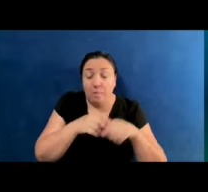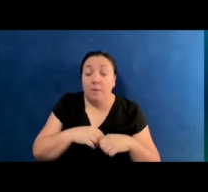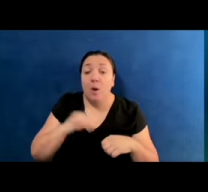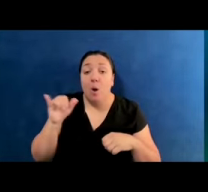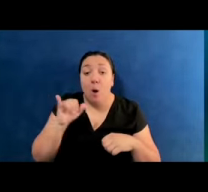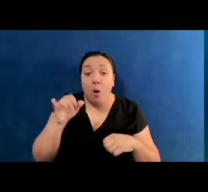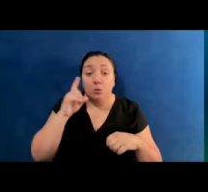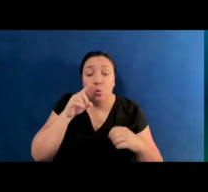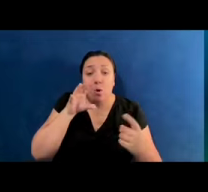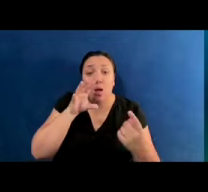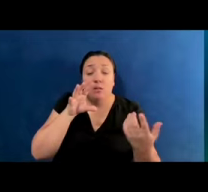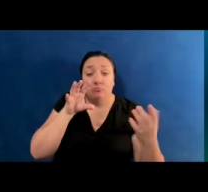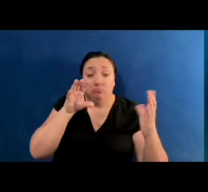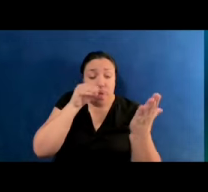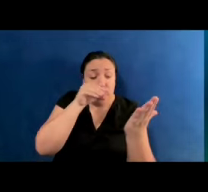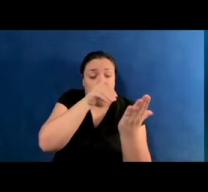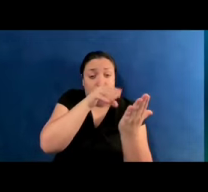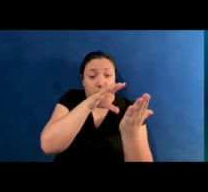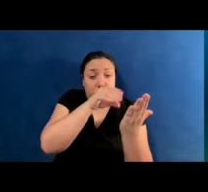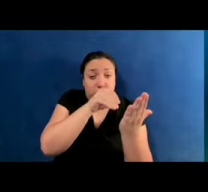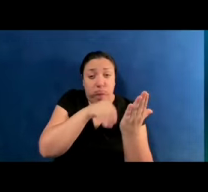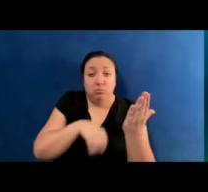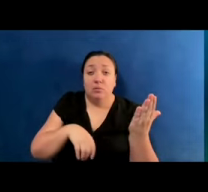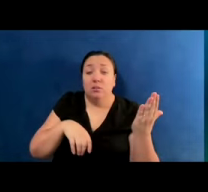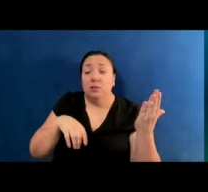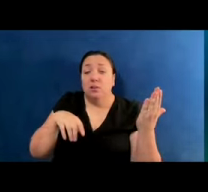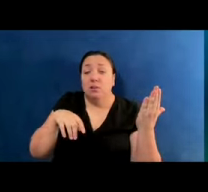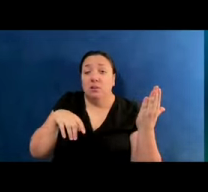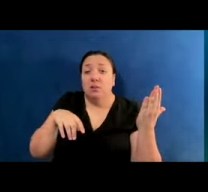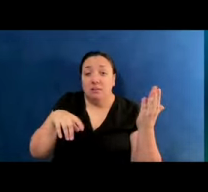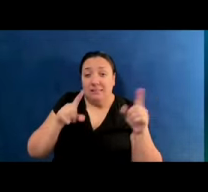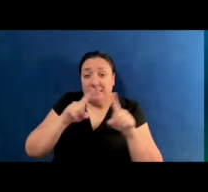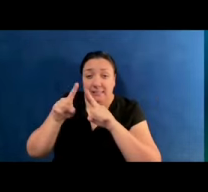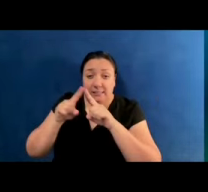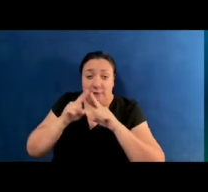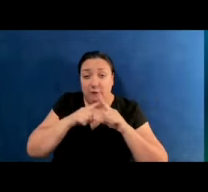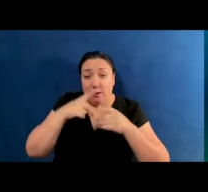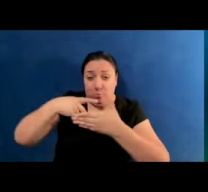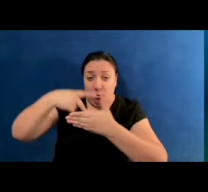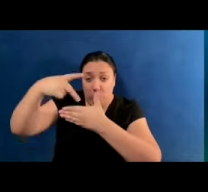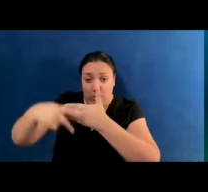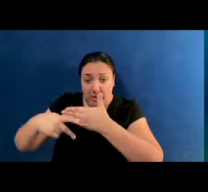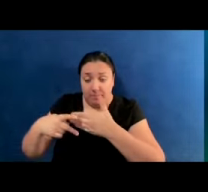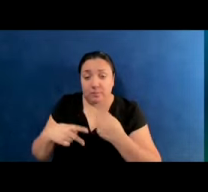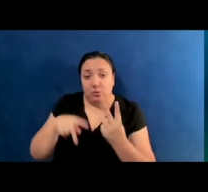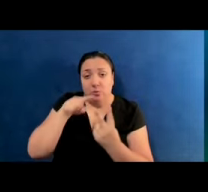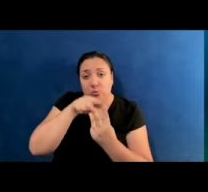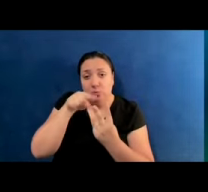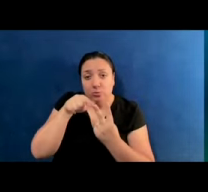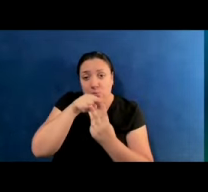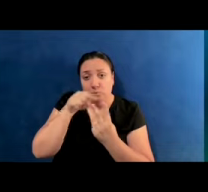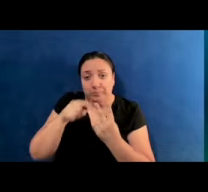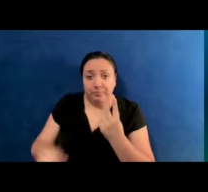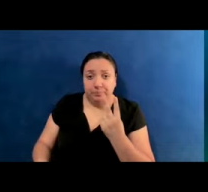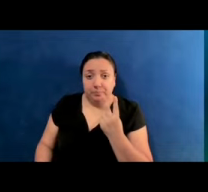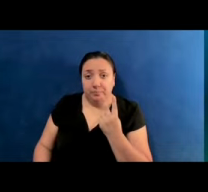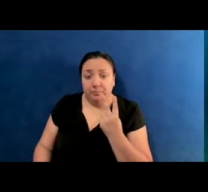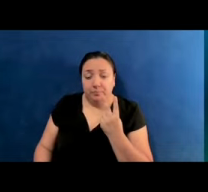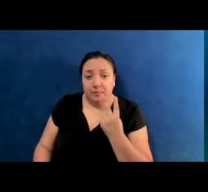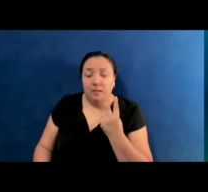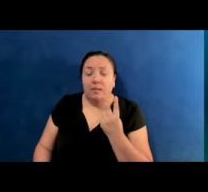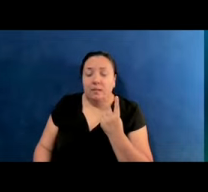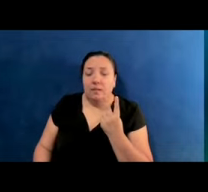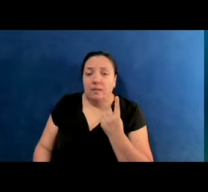of both Ascensus and Vestwell ABLE Program Manager platforms. And these two program managers address the